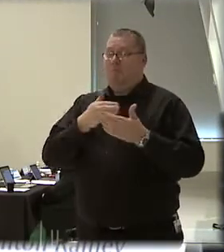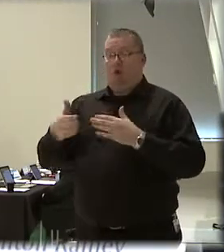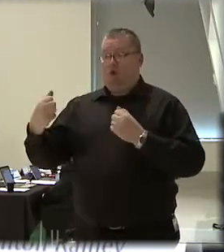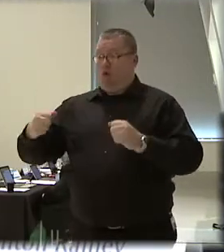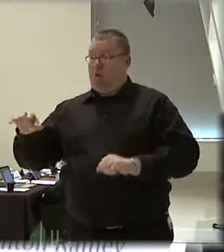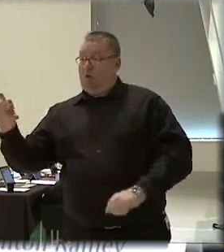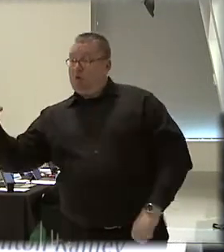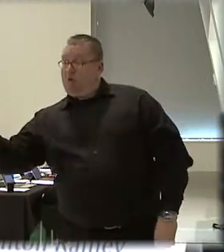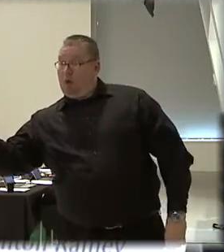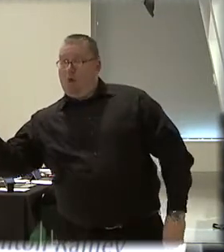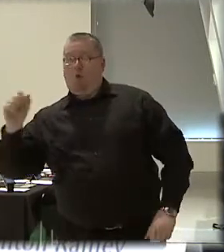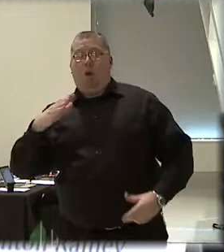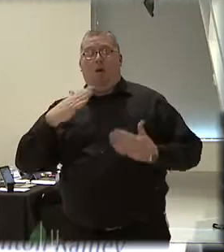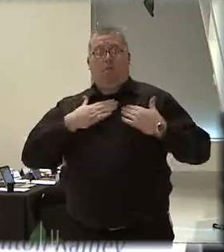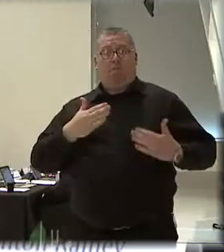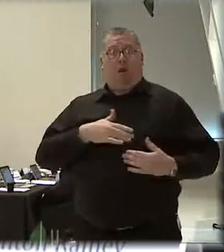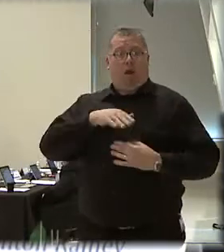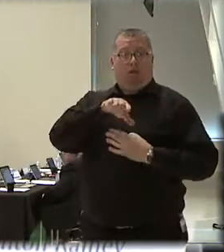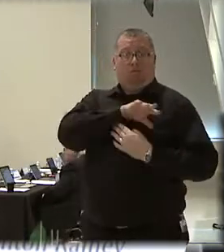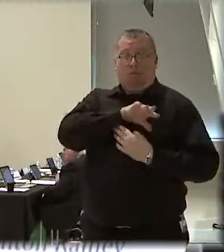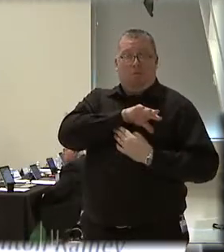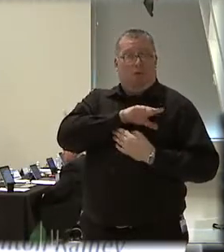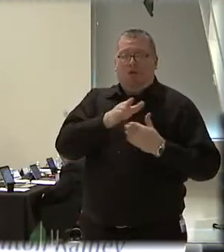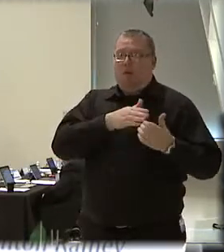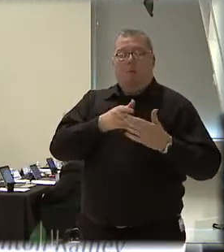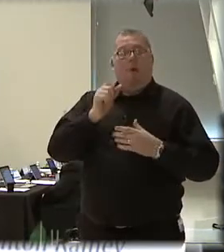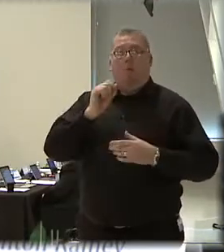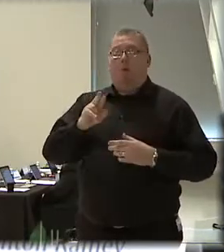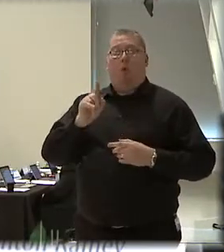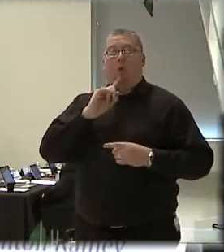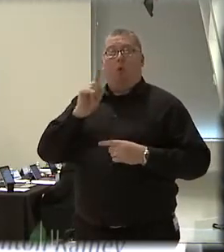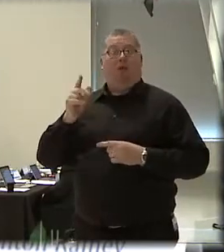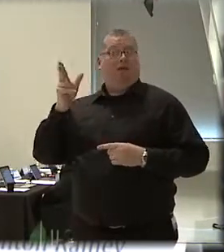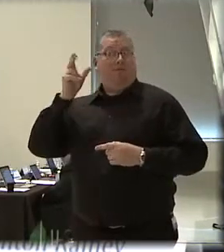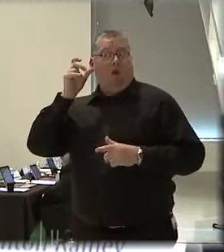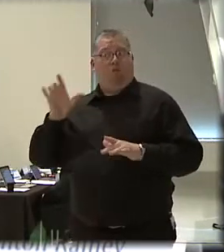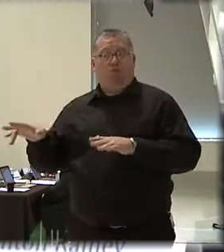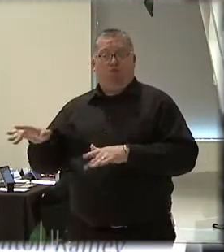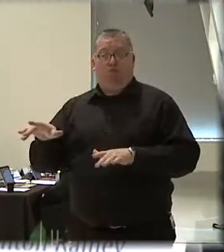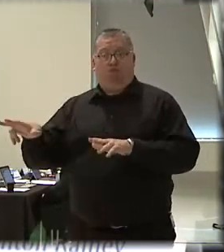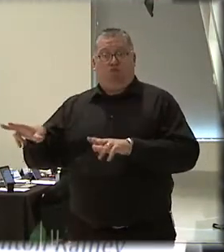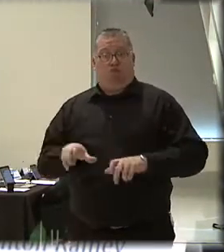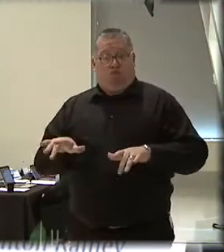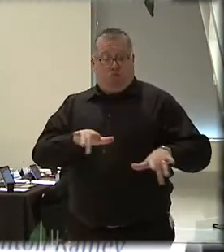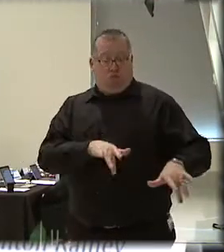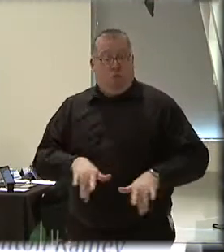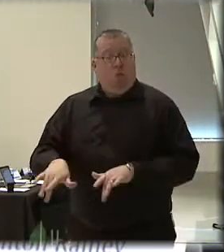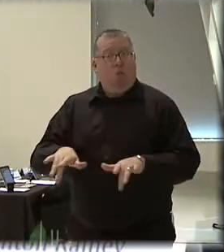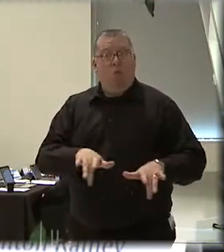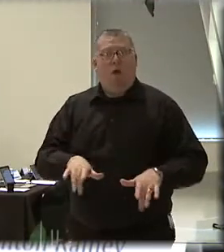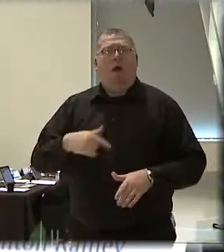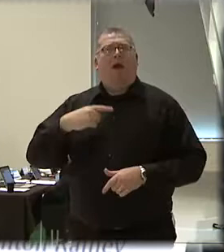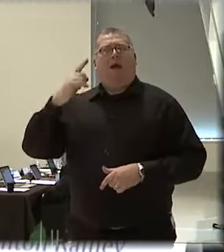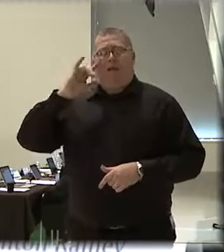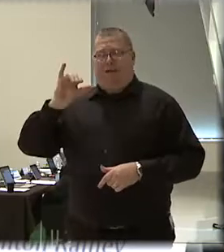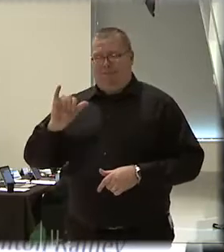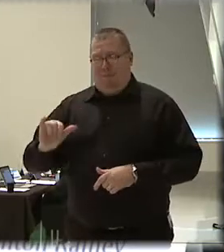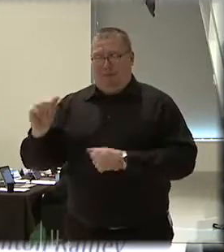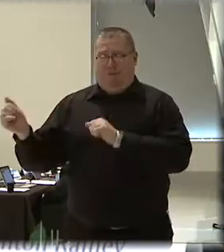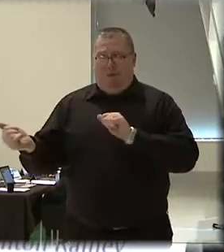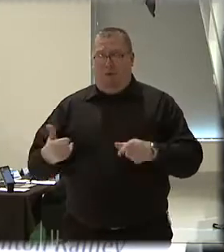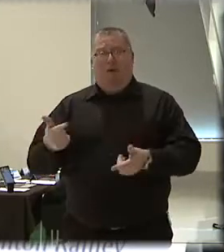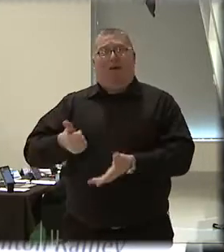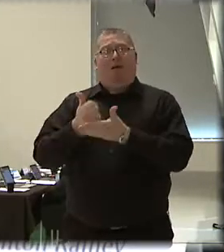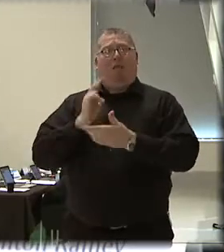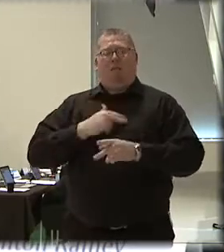cams or whether they're body cameras or they're just audio recordings, I think that those things can actually help us sort through